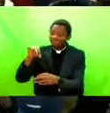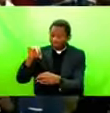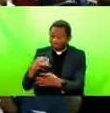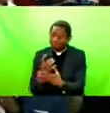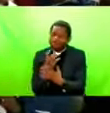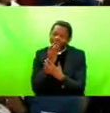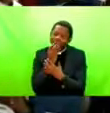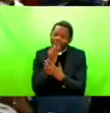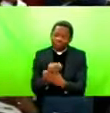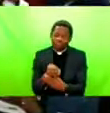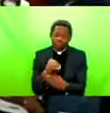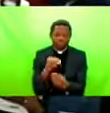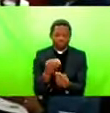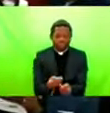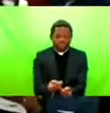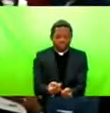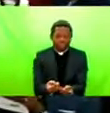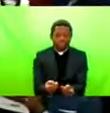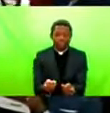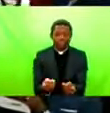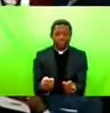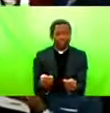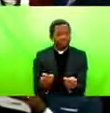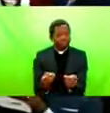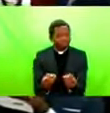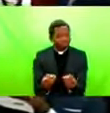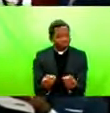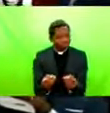the precious seed.